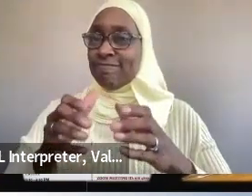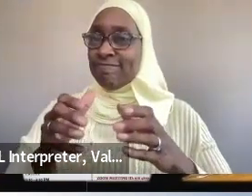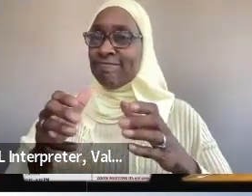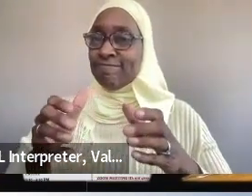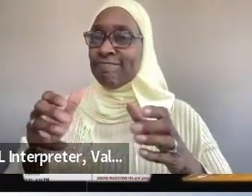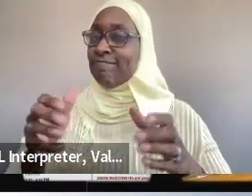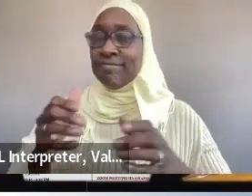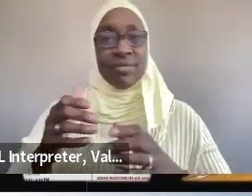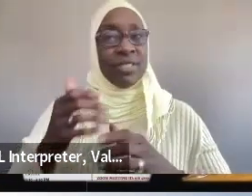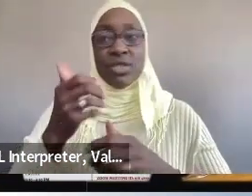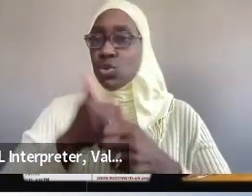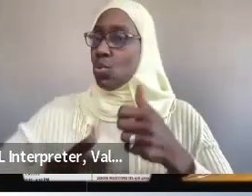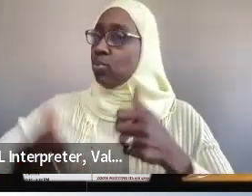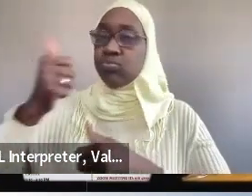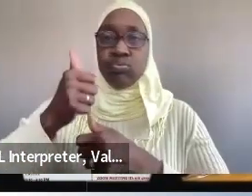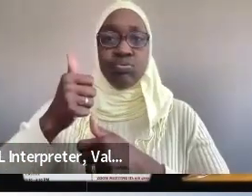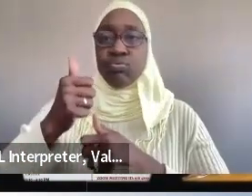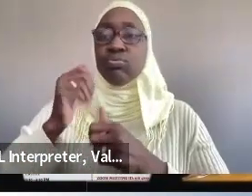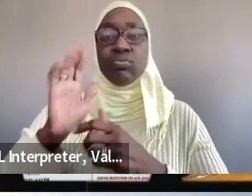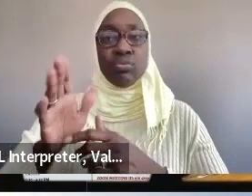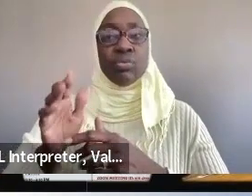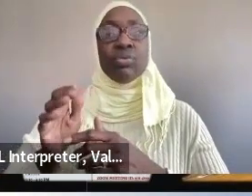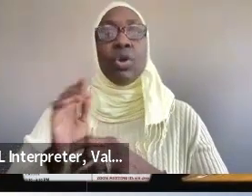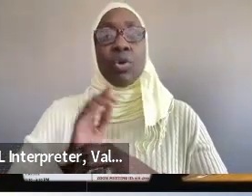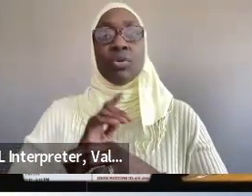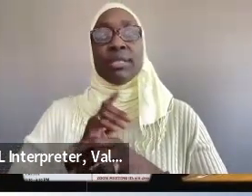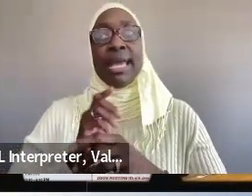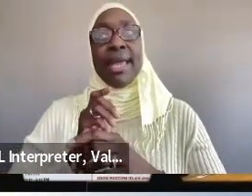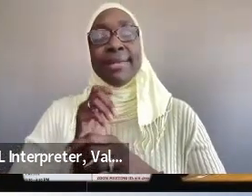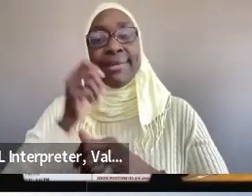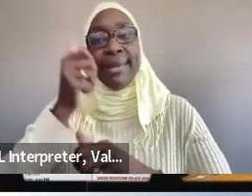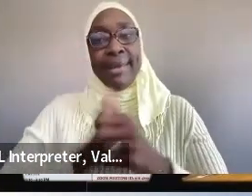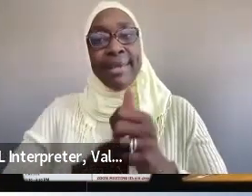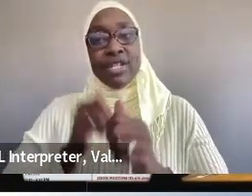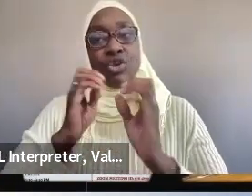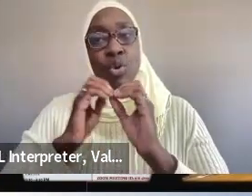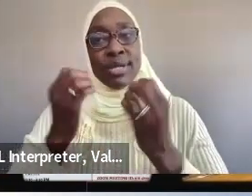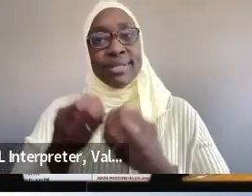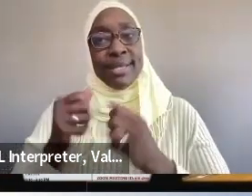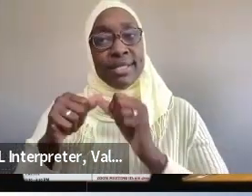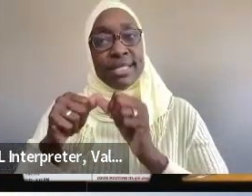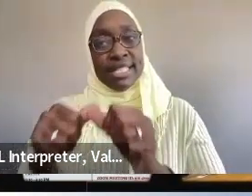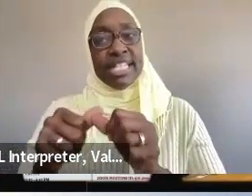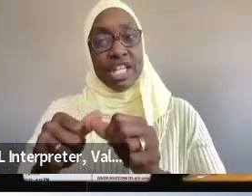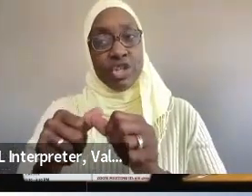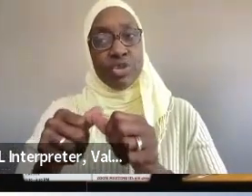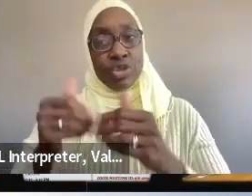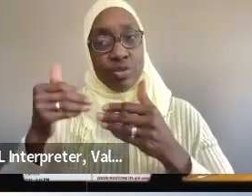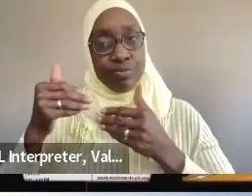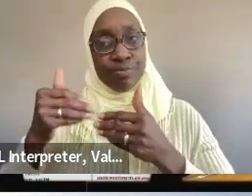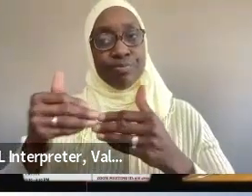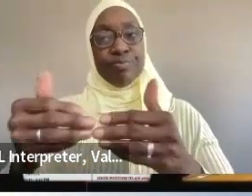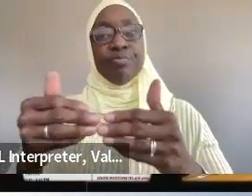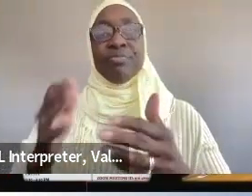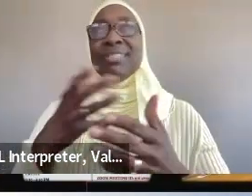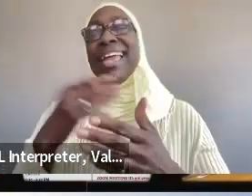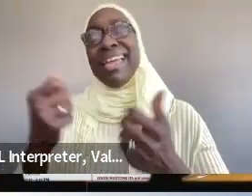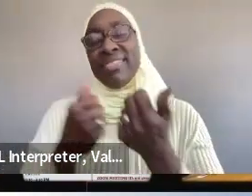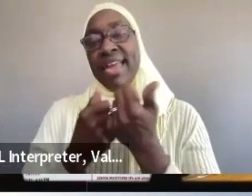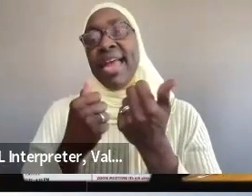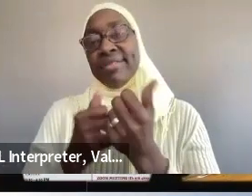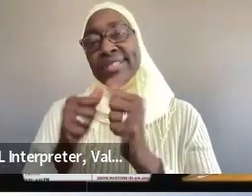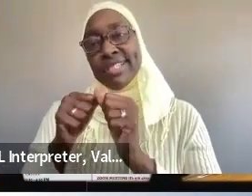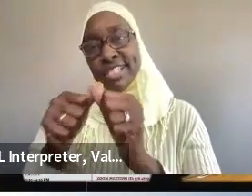paramount to like making sure that these organizations kind of continue to exist and the advocacy continues to happen. Yeah,